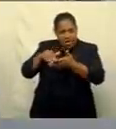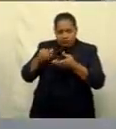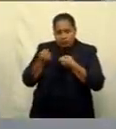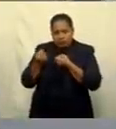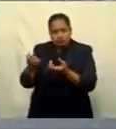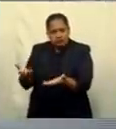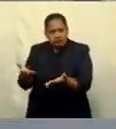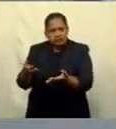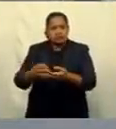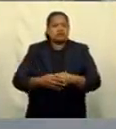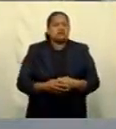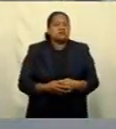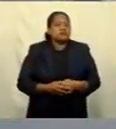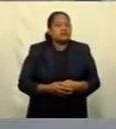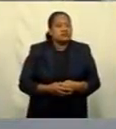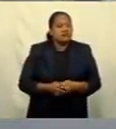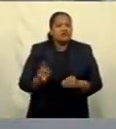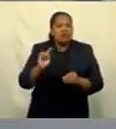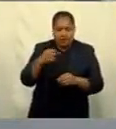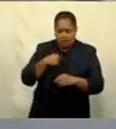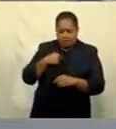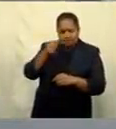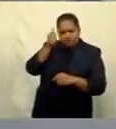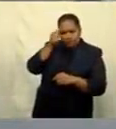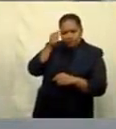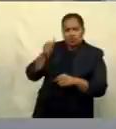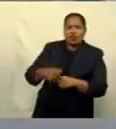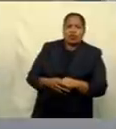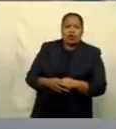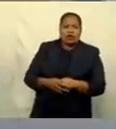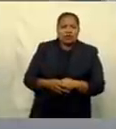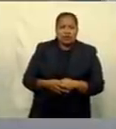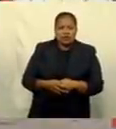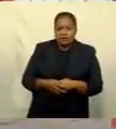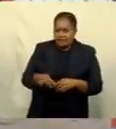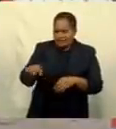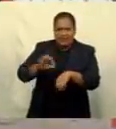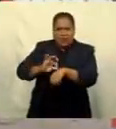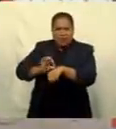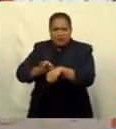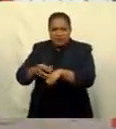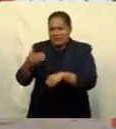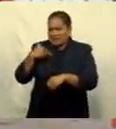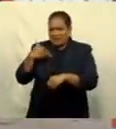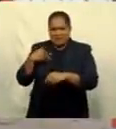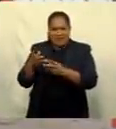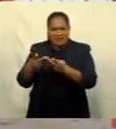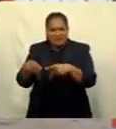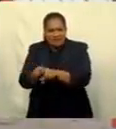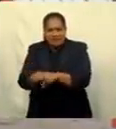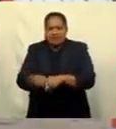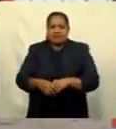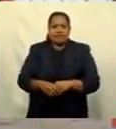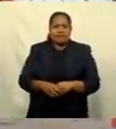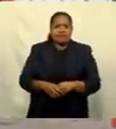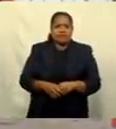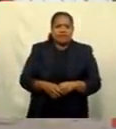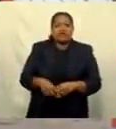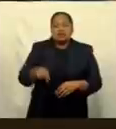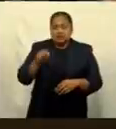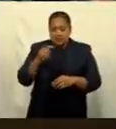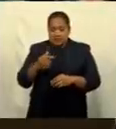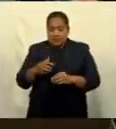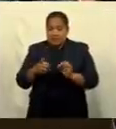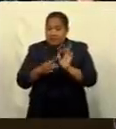provide for what I know are very overburdened hospital and health facilities. Ardern says she feels for Fiji and her